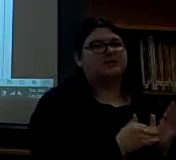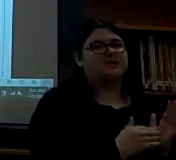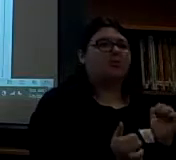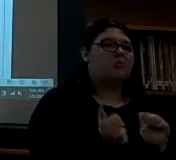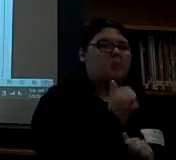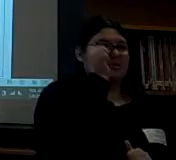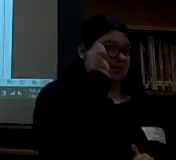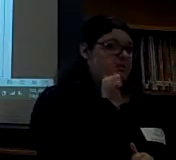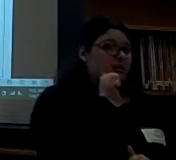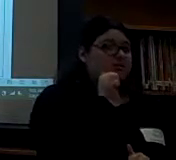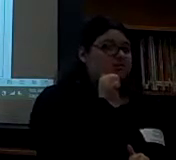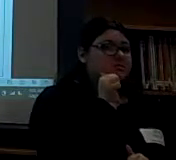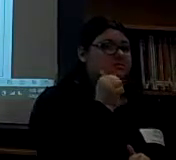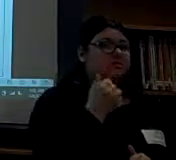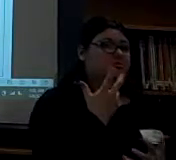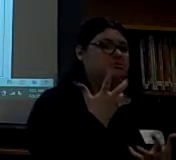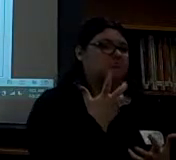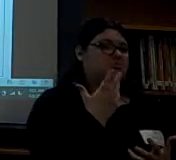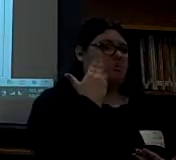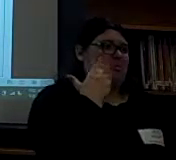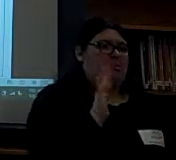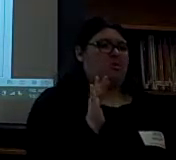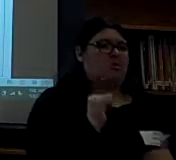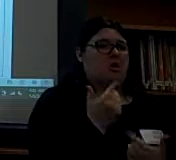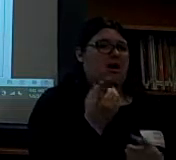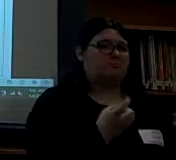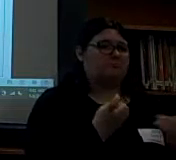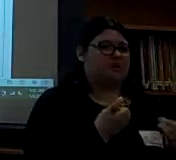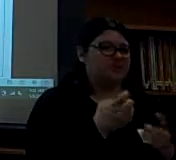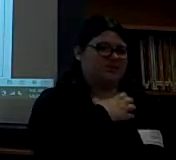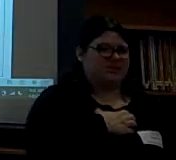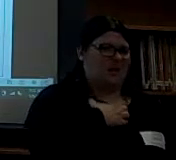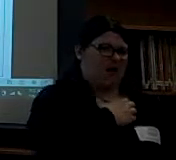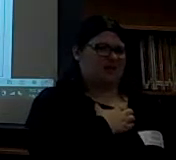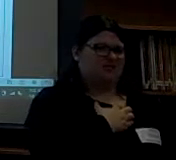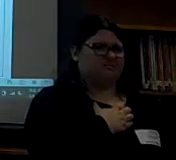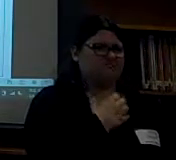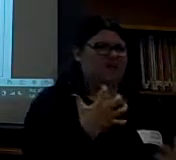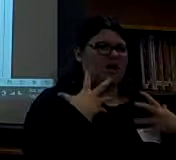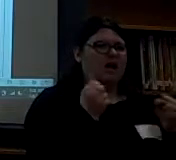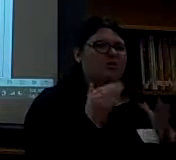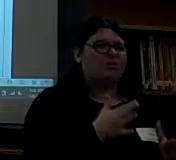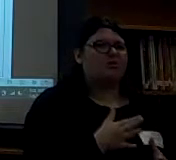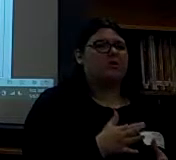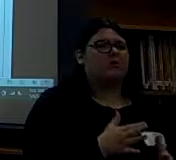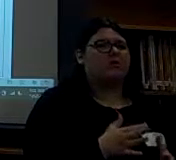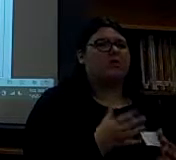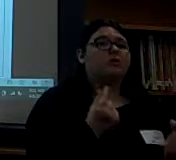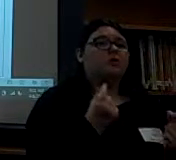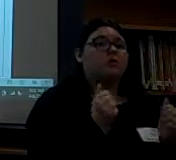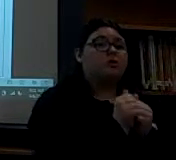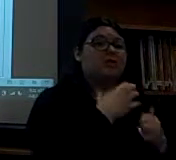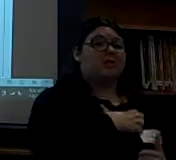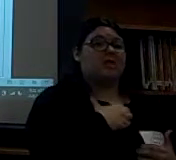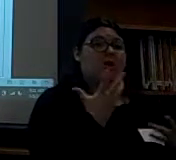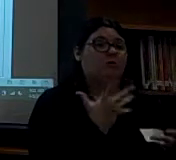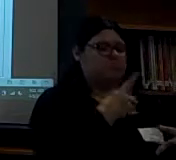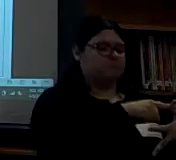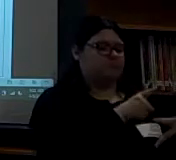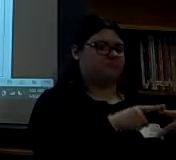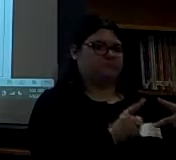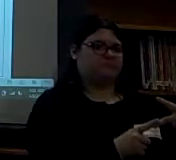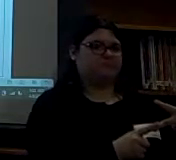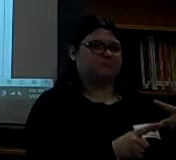most adults, we don't know how to deal with yuck in a healthy way. So what we do with yuck is one of three things, and what you're going to start to see